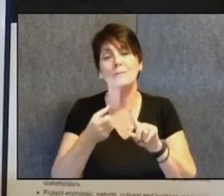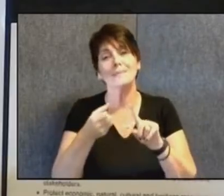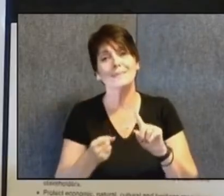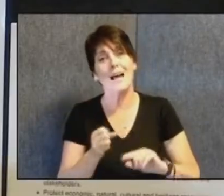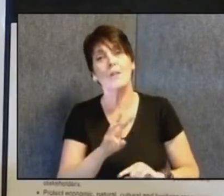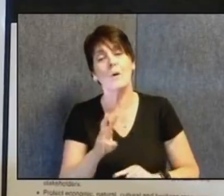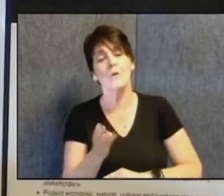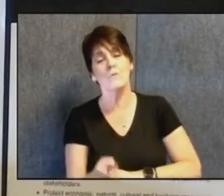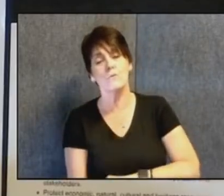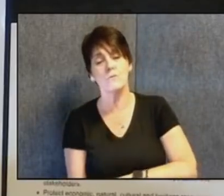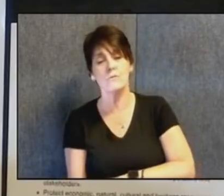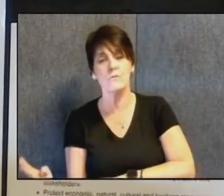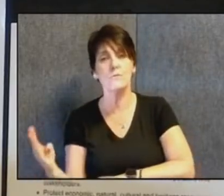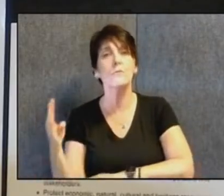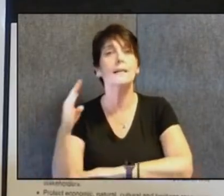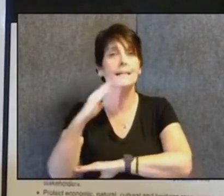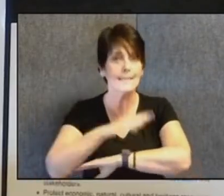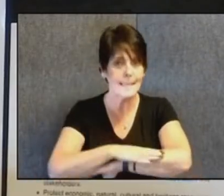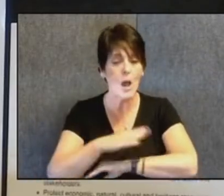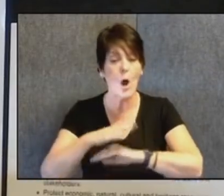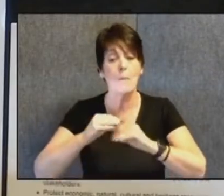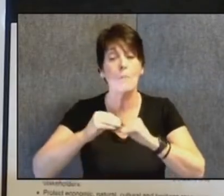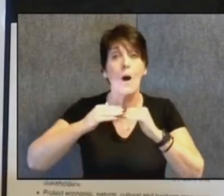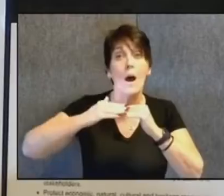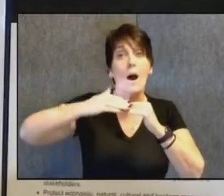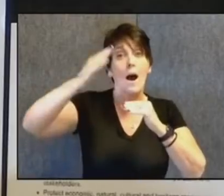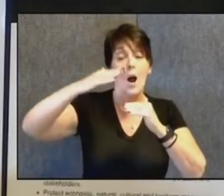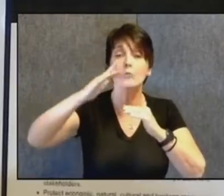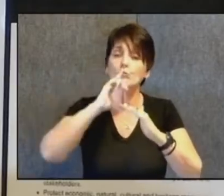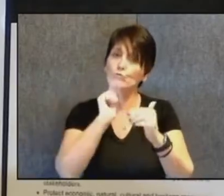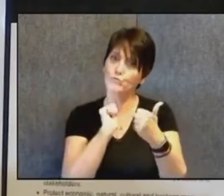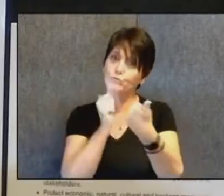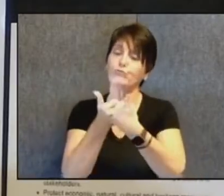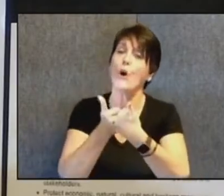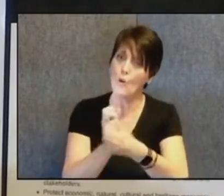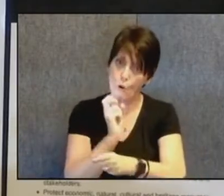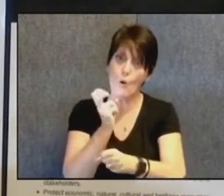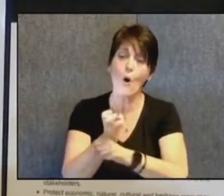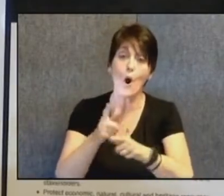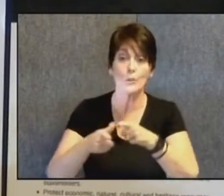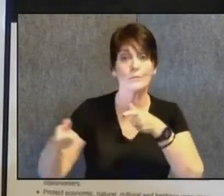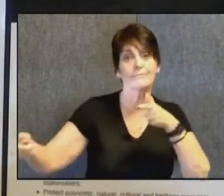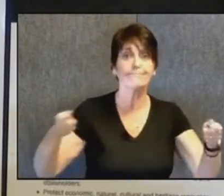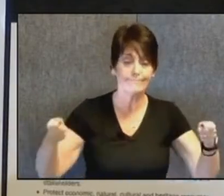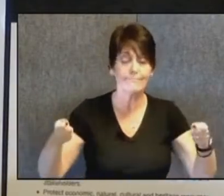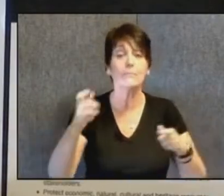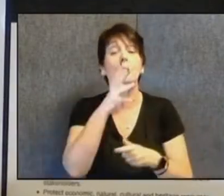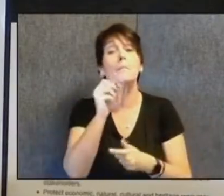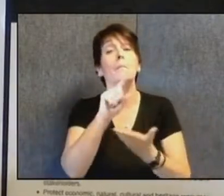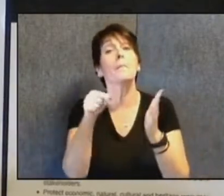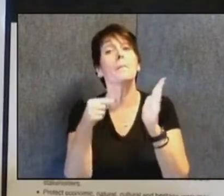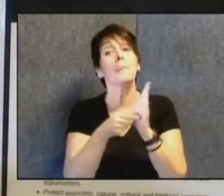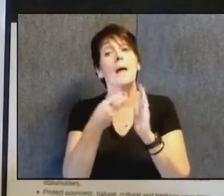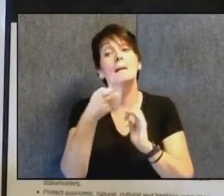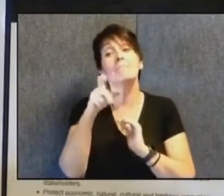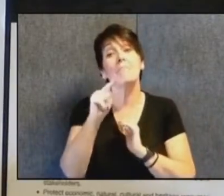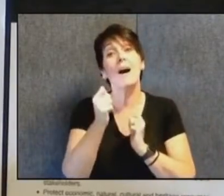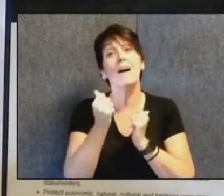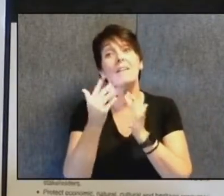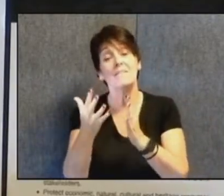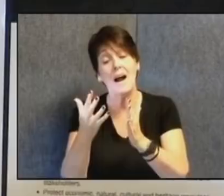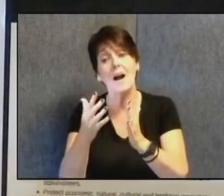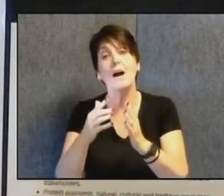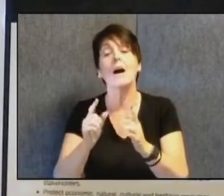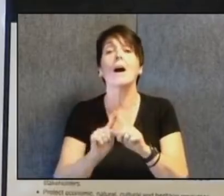southwest all day, up in this higher country and challenging our lines. Unfortunately, the spot fire threw another